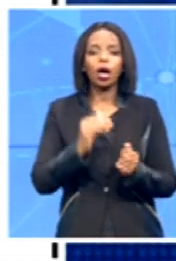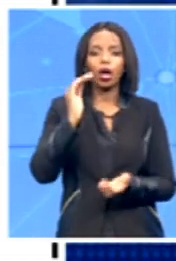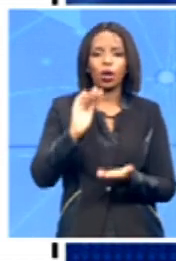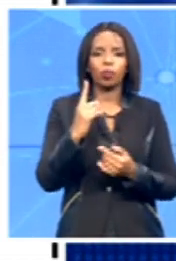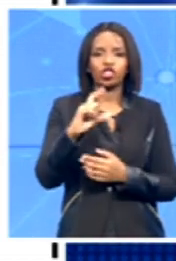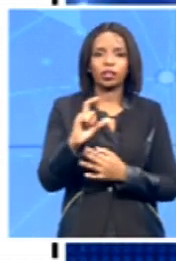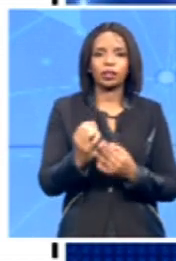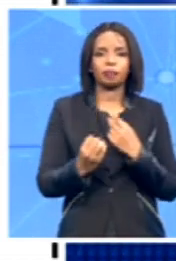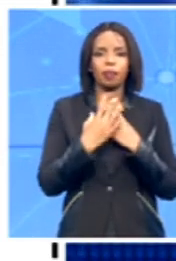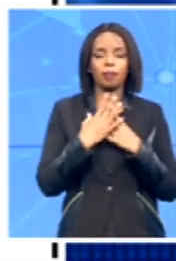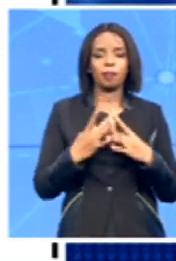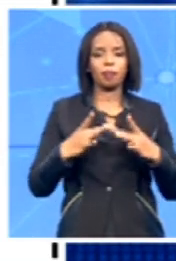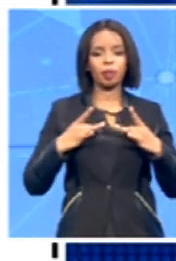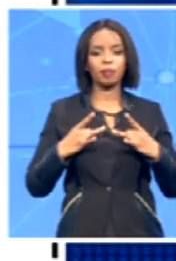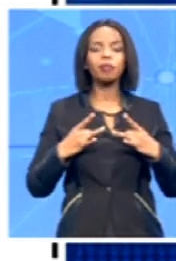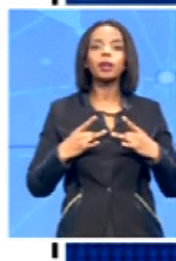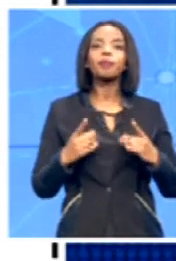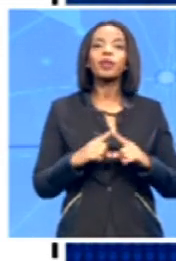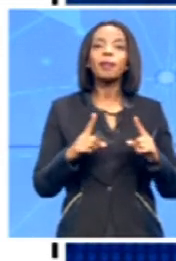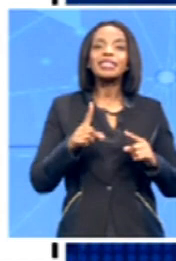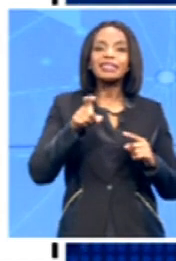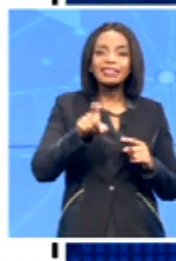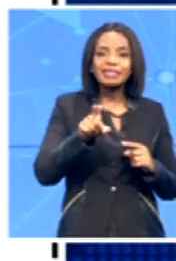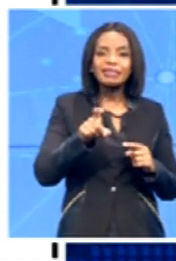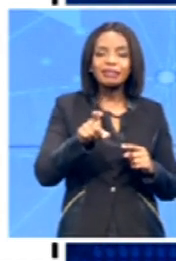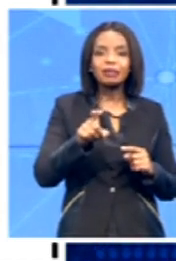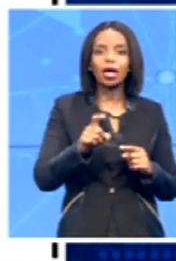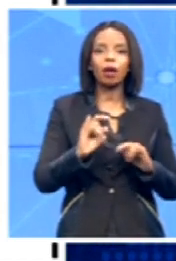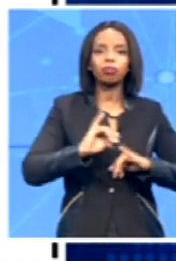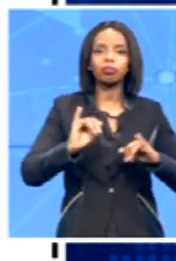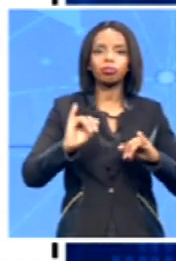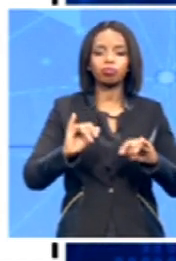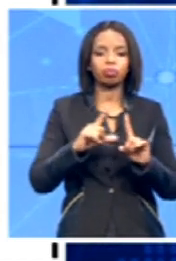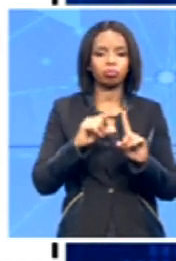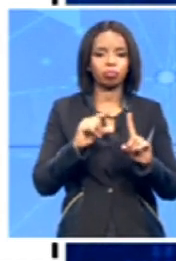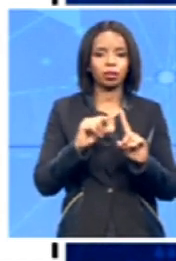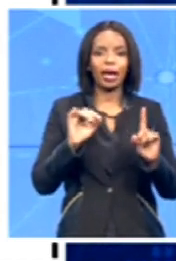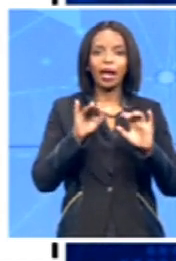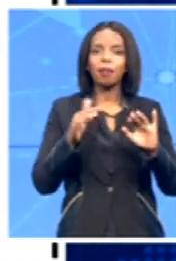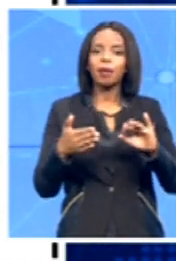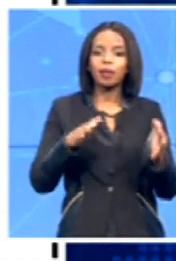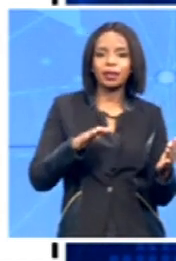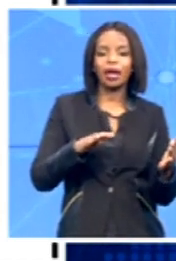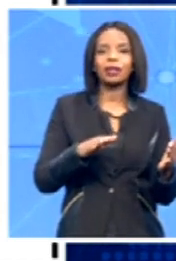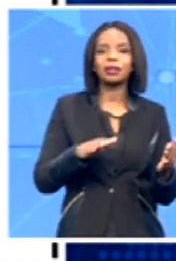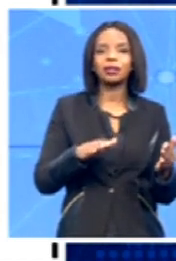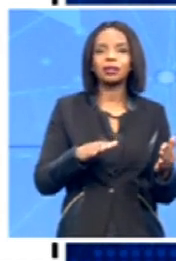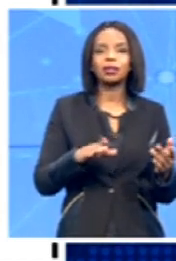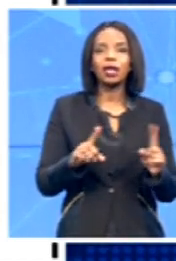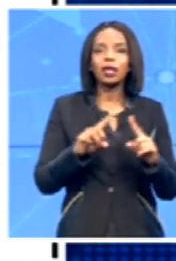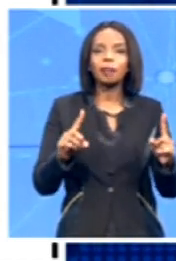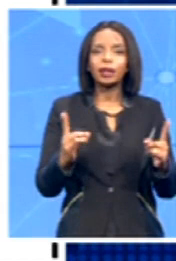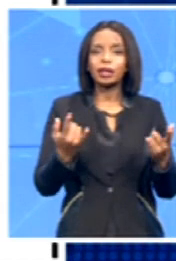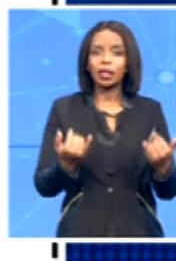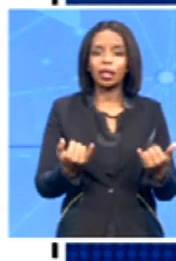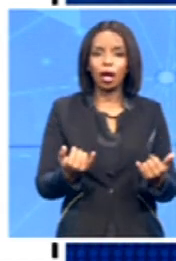severe disease than Delta in unvaccinated people without prior infection. So while this proportion with severe disease is smaller,